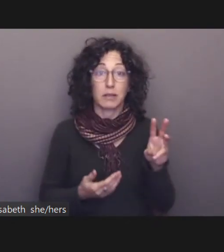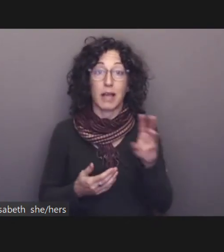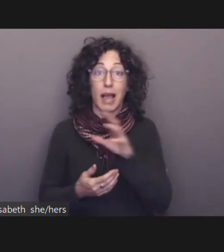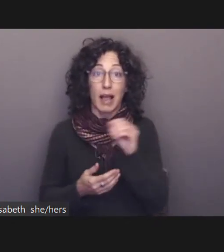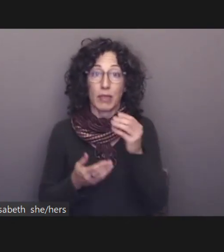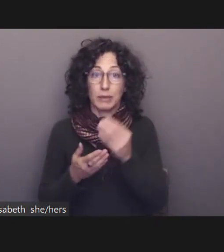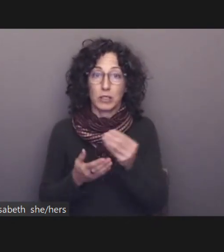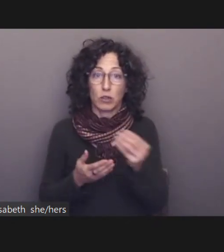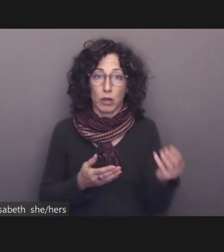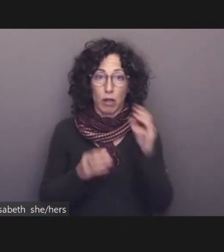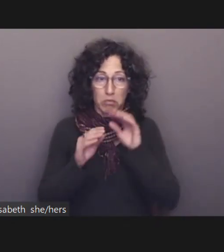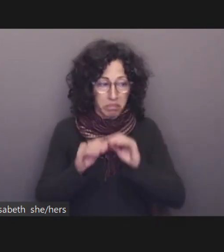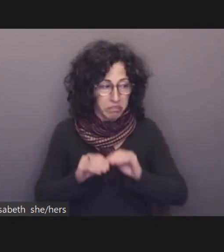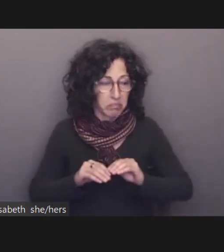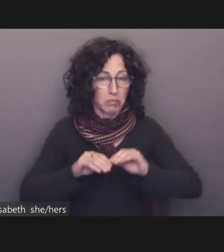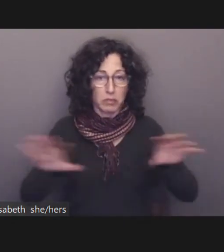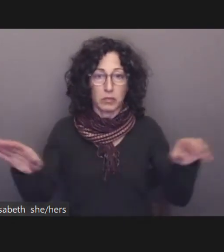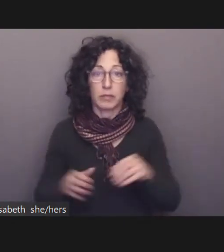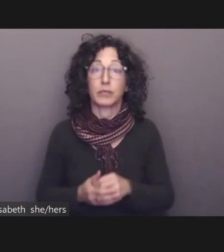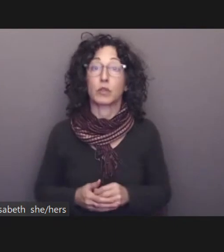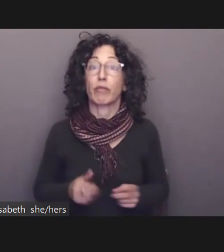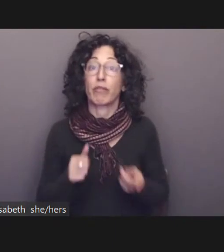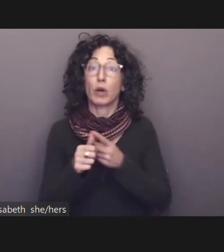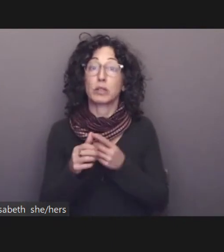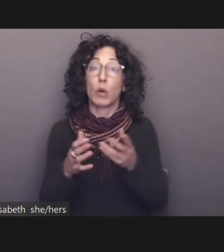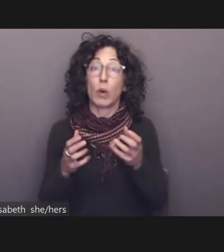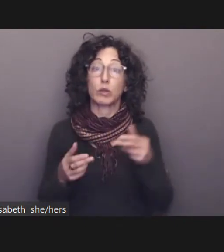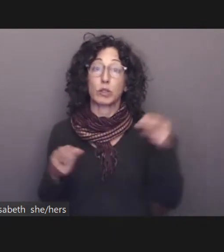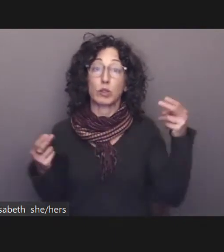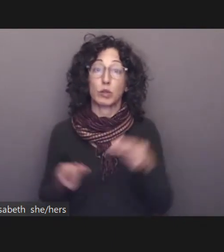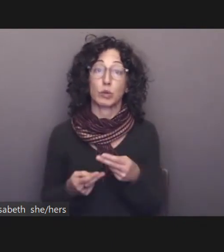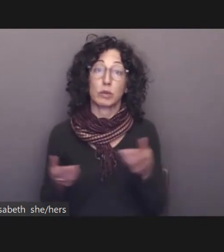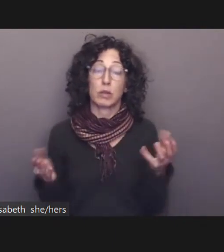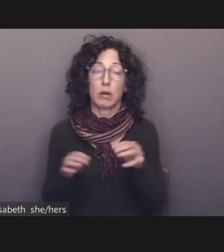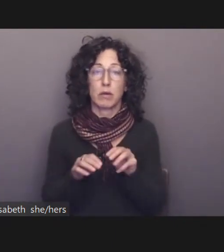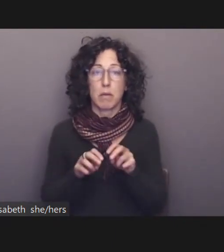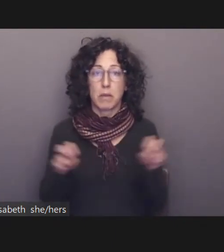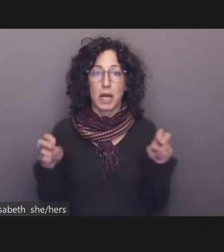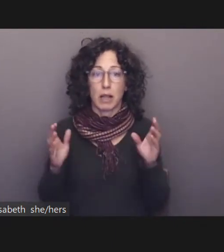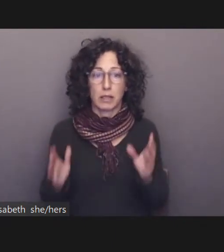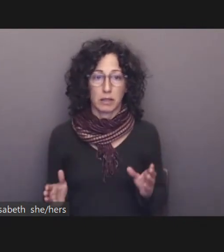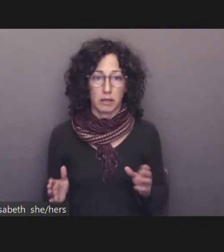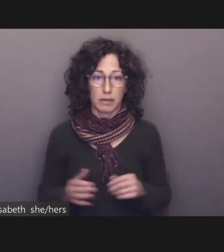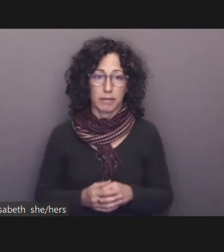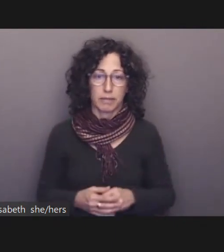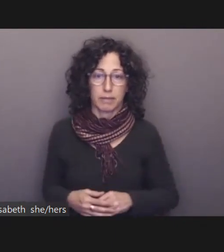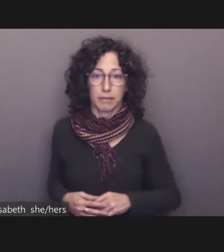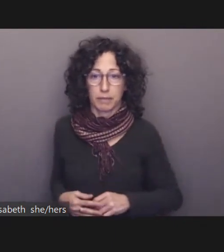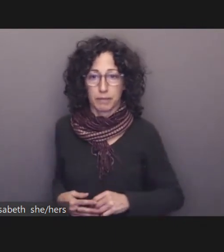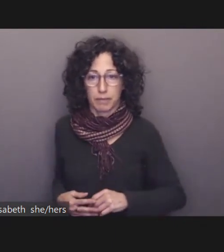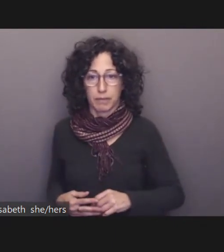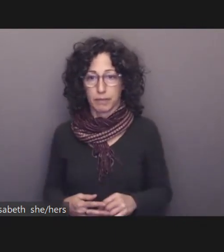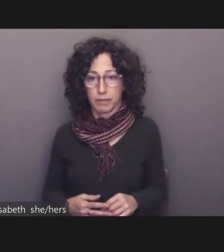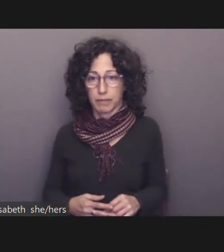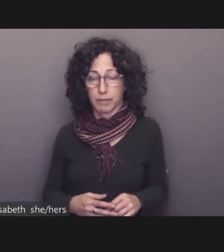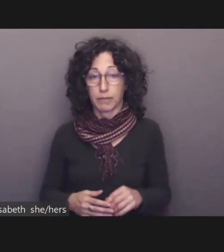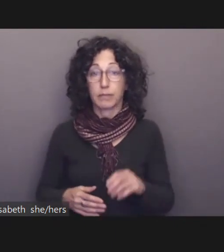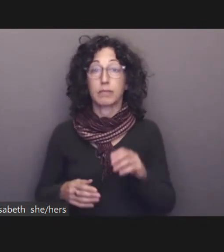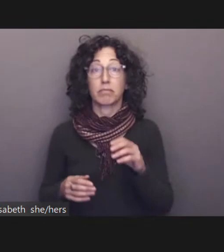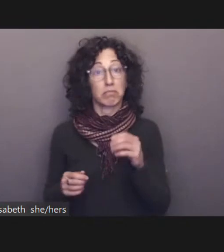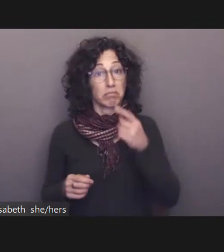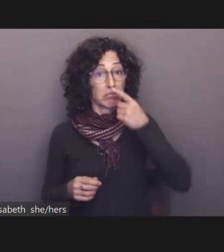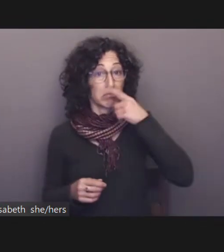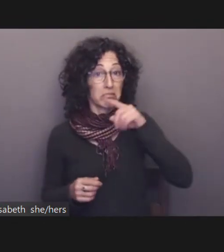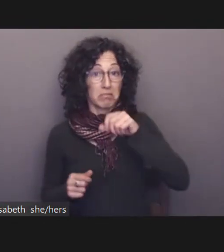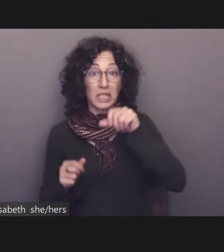registered. I would first like to introduce our panelists for the evening. Would you each introduce